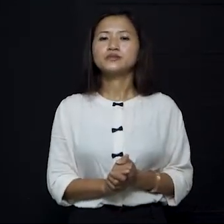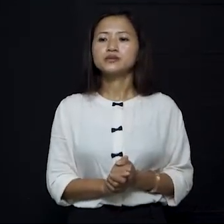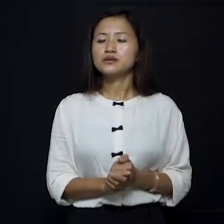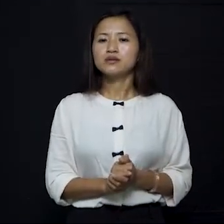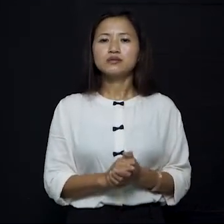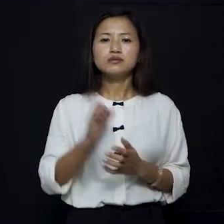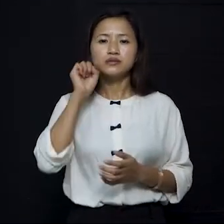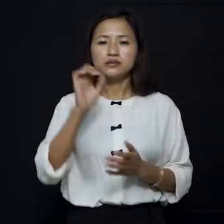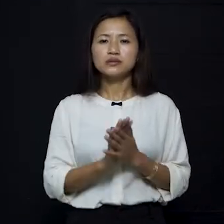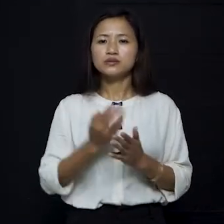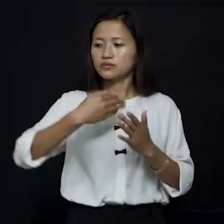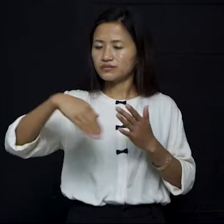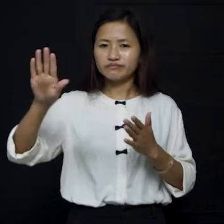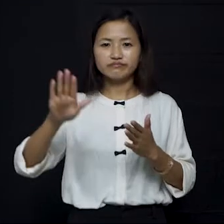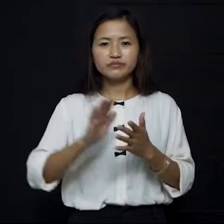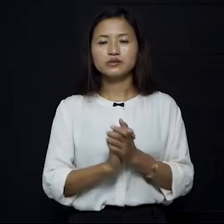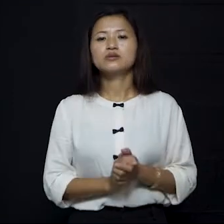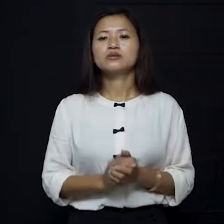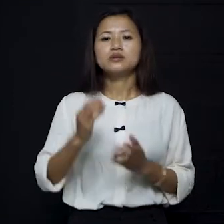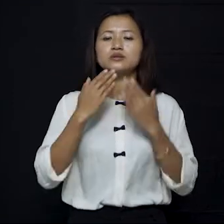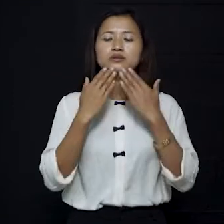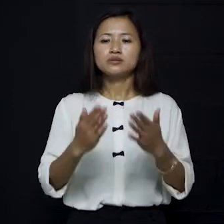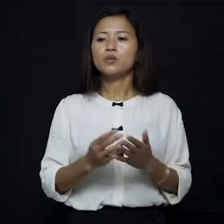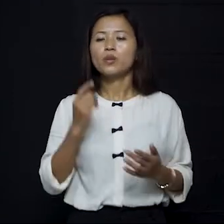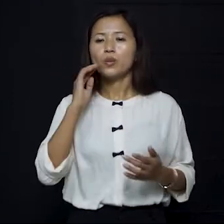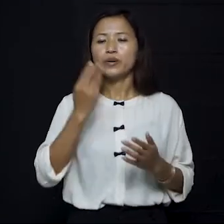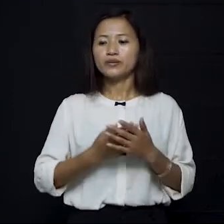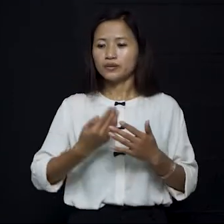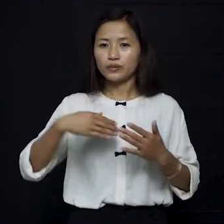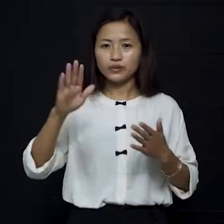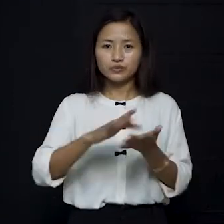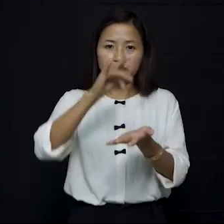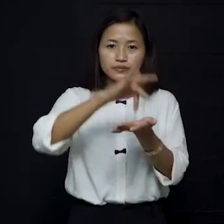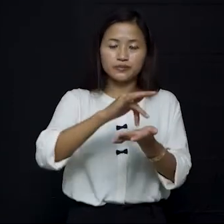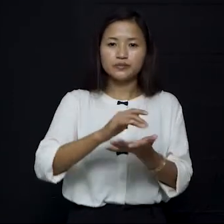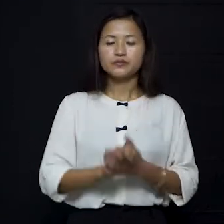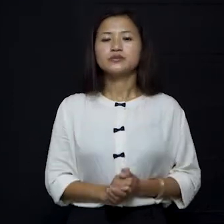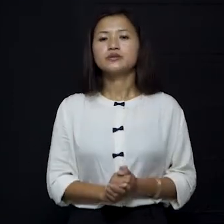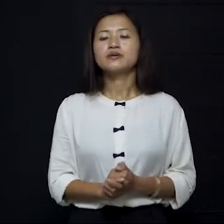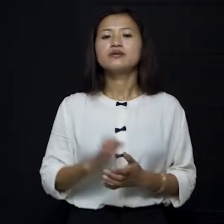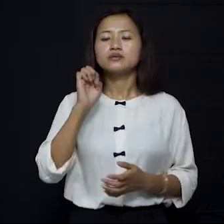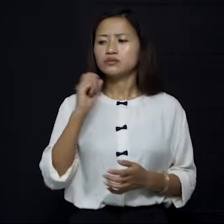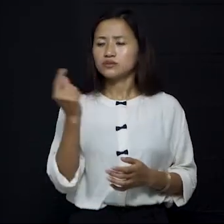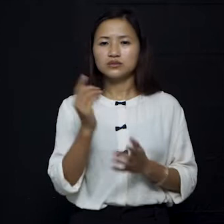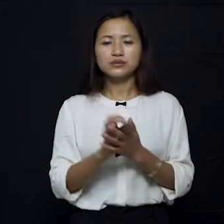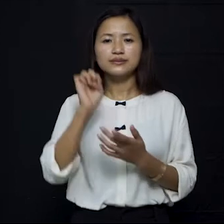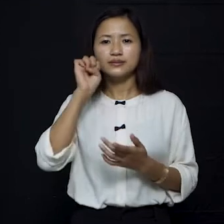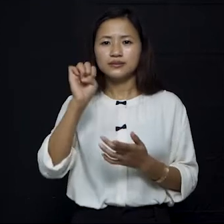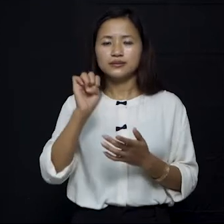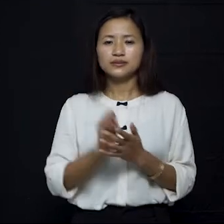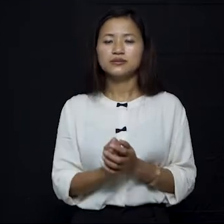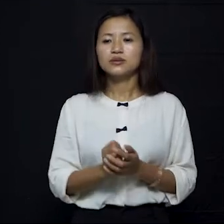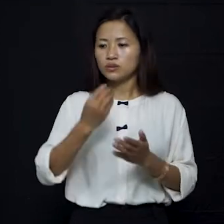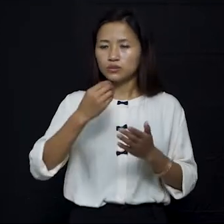had already gone to school when I went to his place. We are using the word he goes to school, right? In that case, if you want